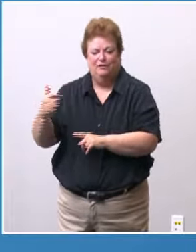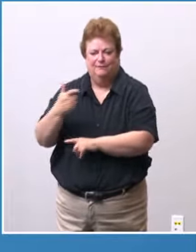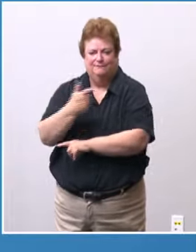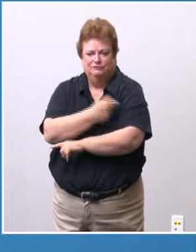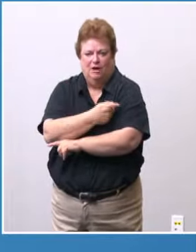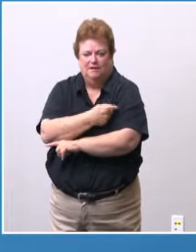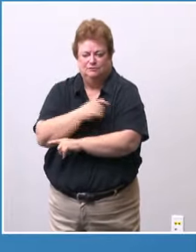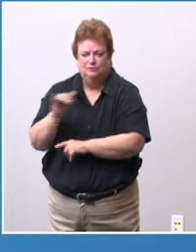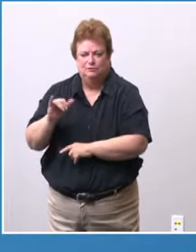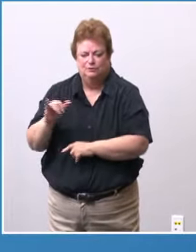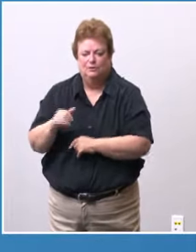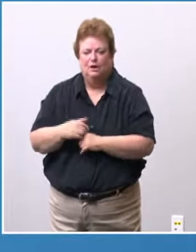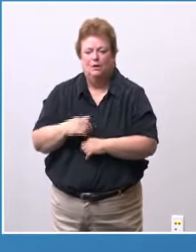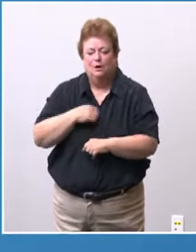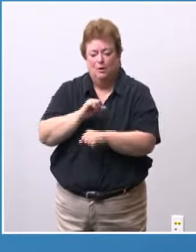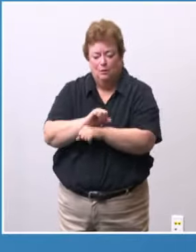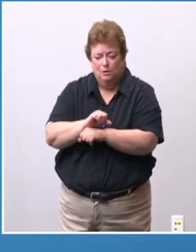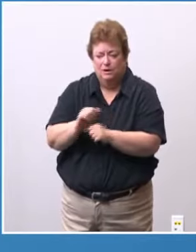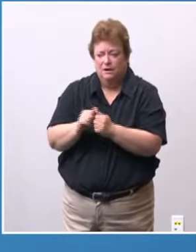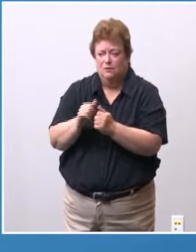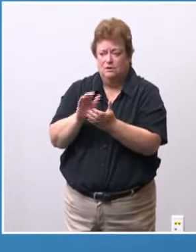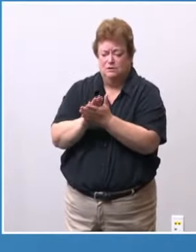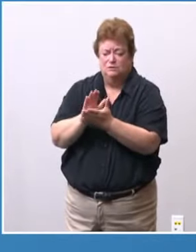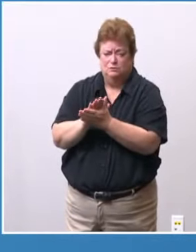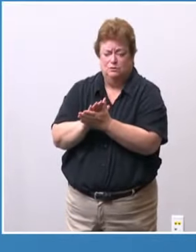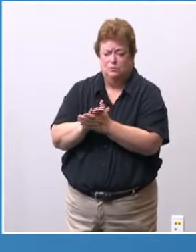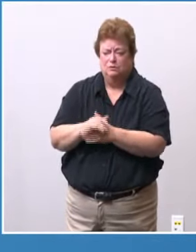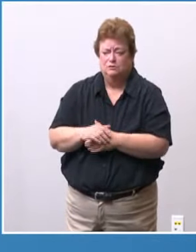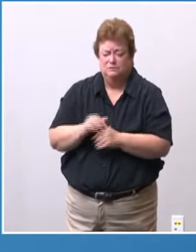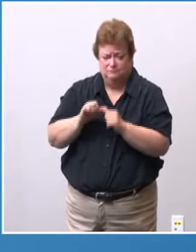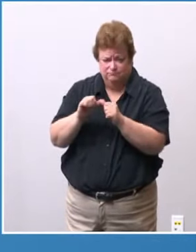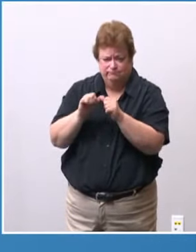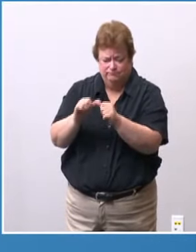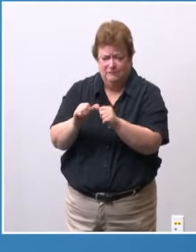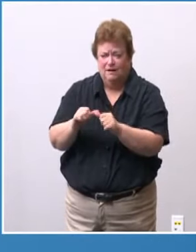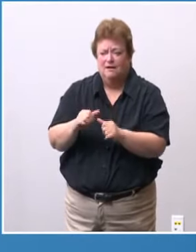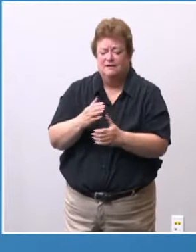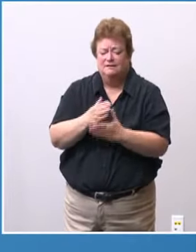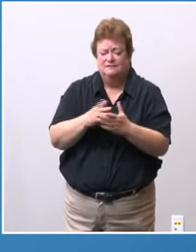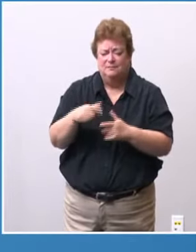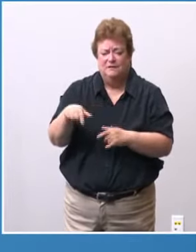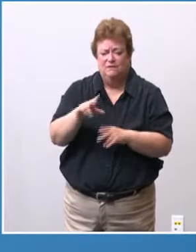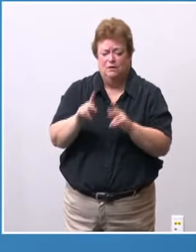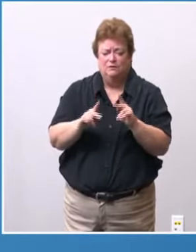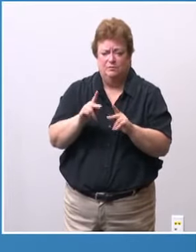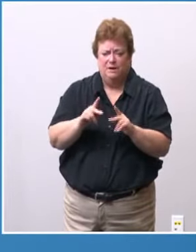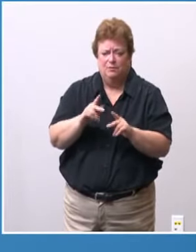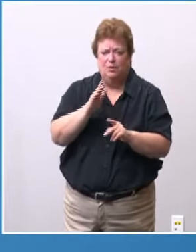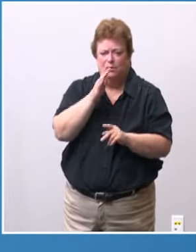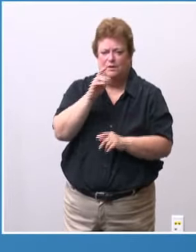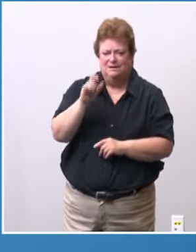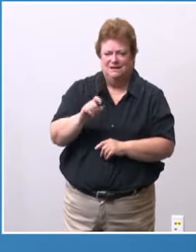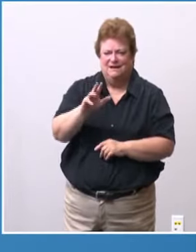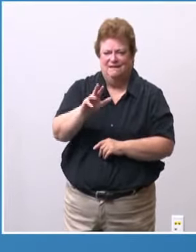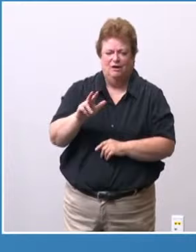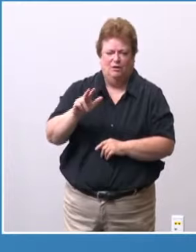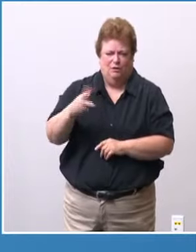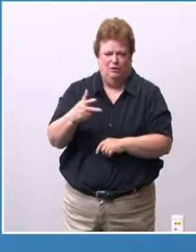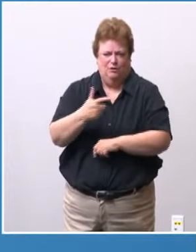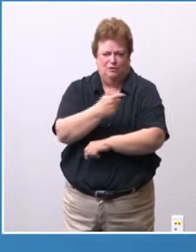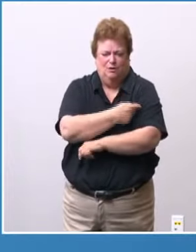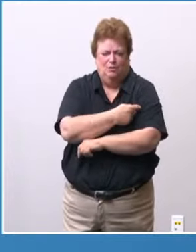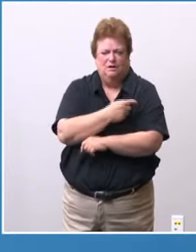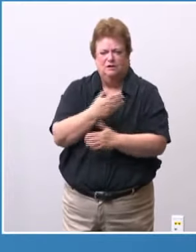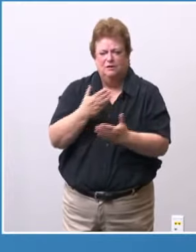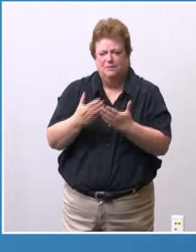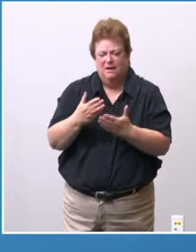we continue to work with the schools, and what you're seeing is that some of those individuals are needing their third dose. So probably in the next 2